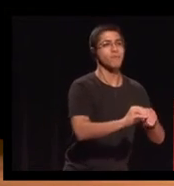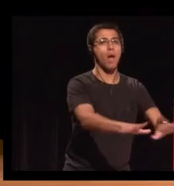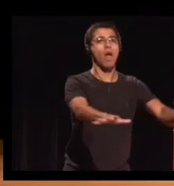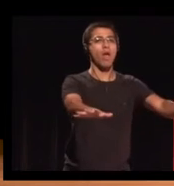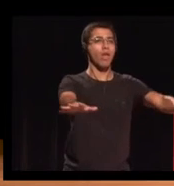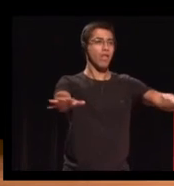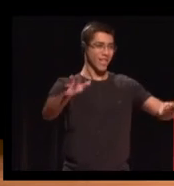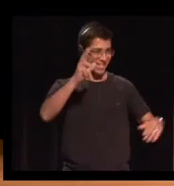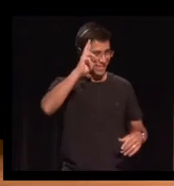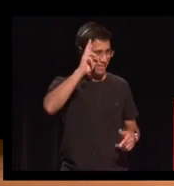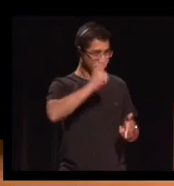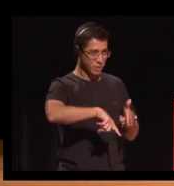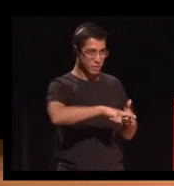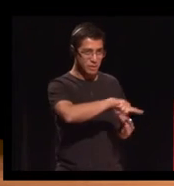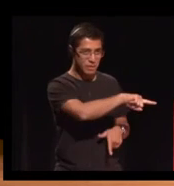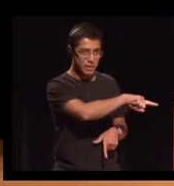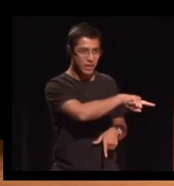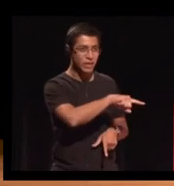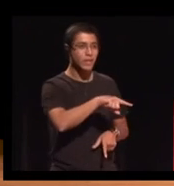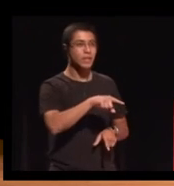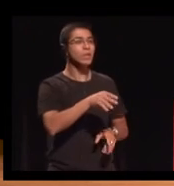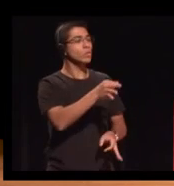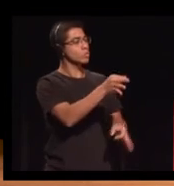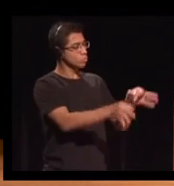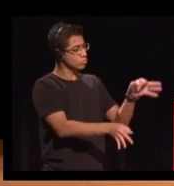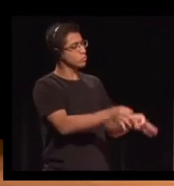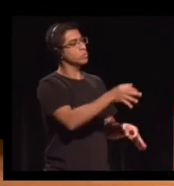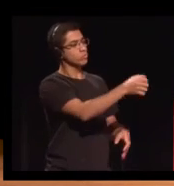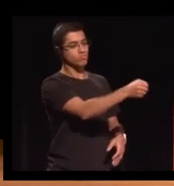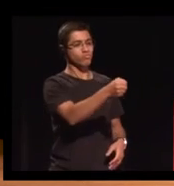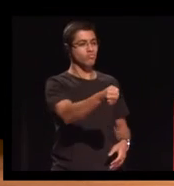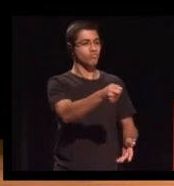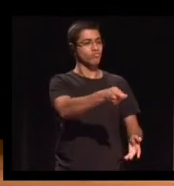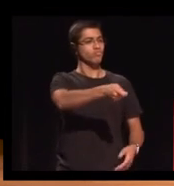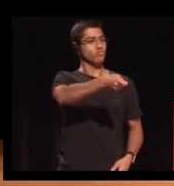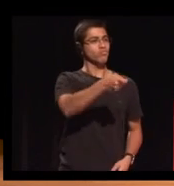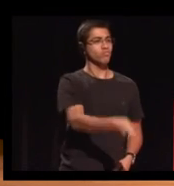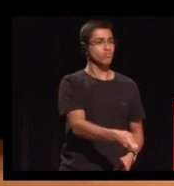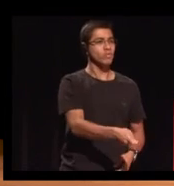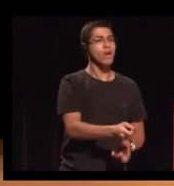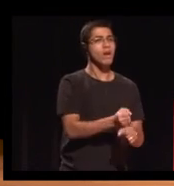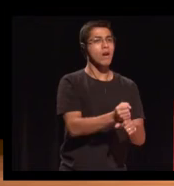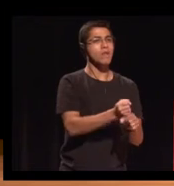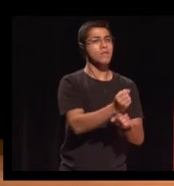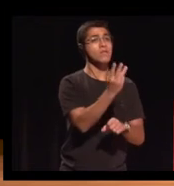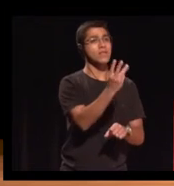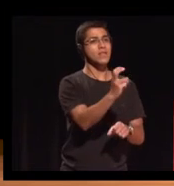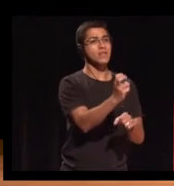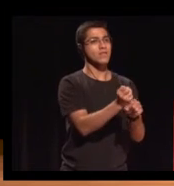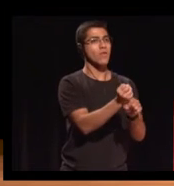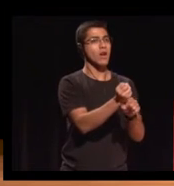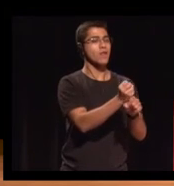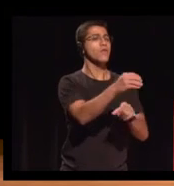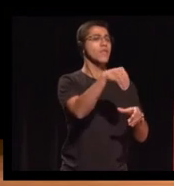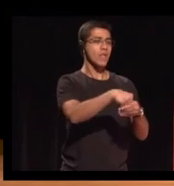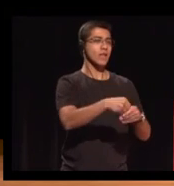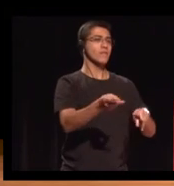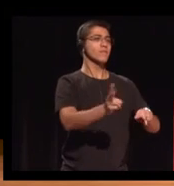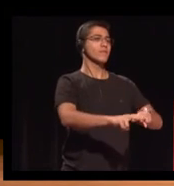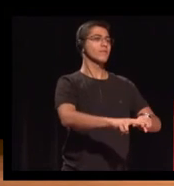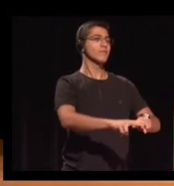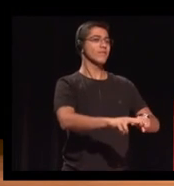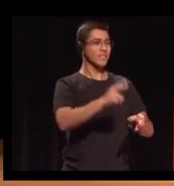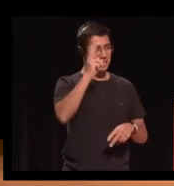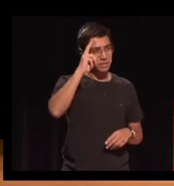in the United States. And during that time, Bradley decided to transition